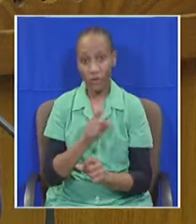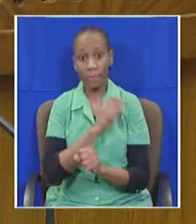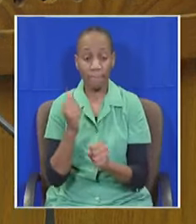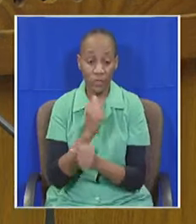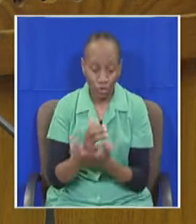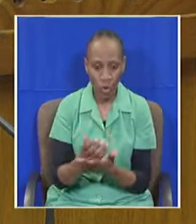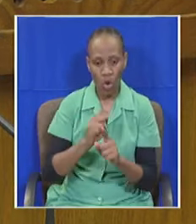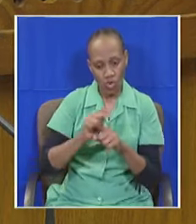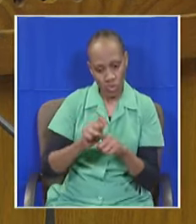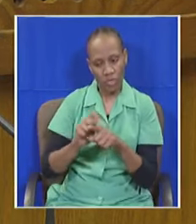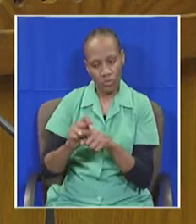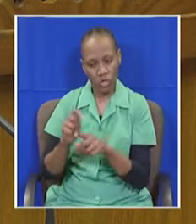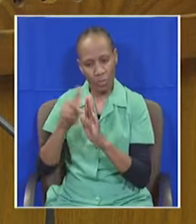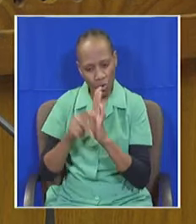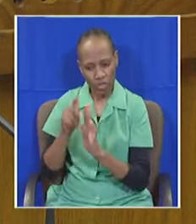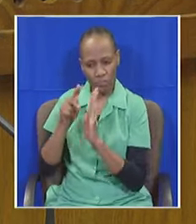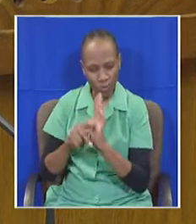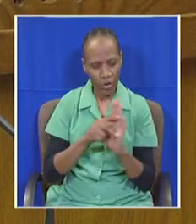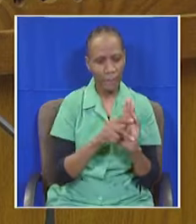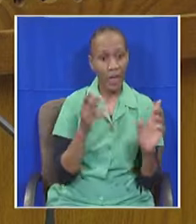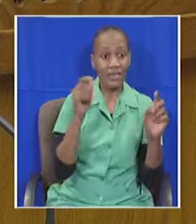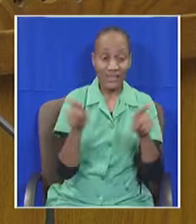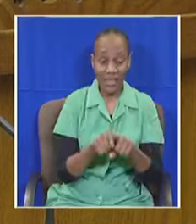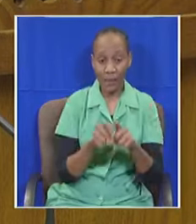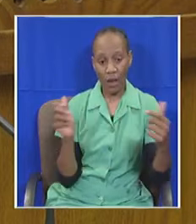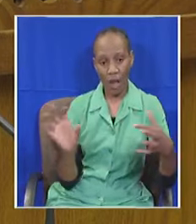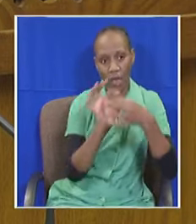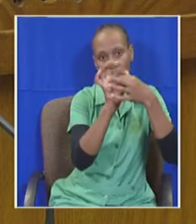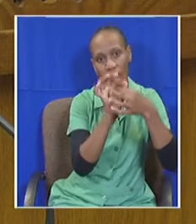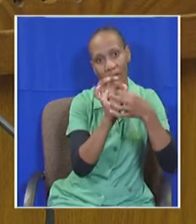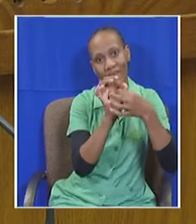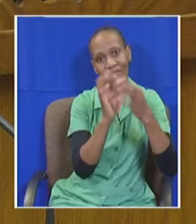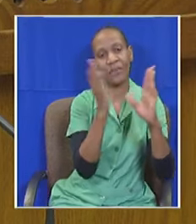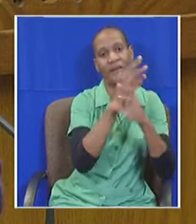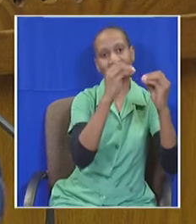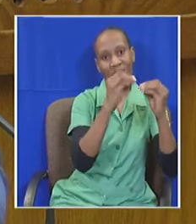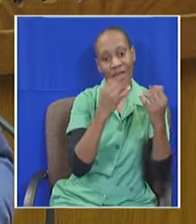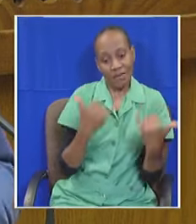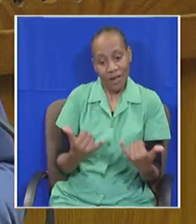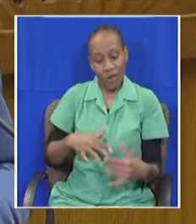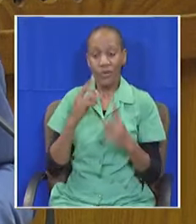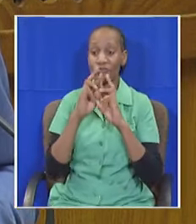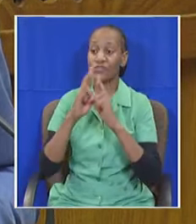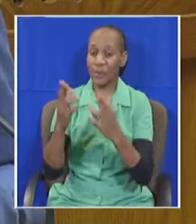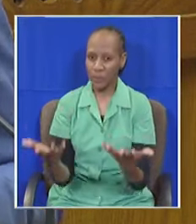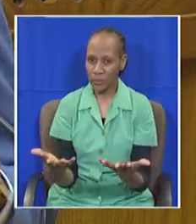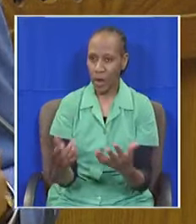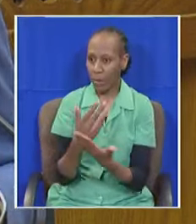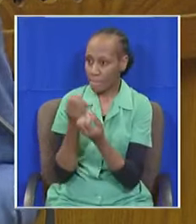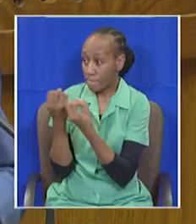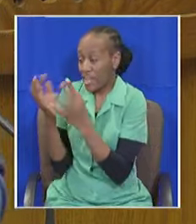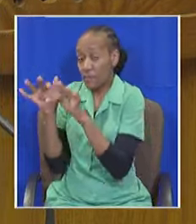sector-specific training initiatives with both the private and public sectors. I can report that contrary to popular belief that